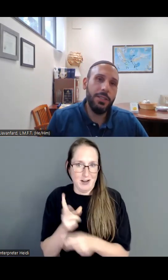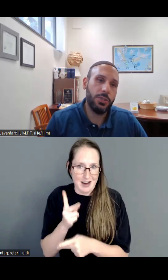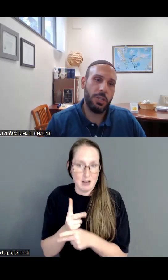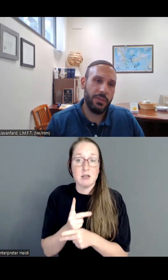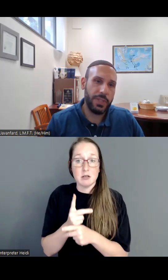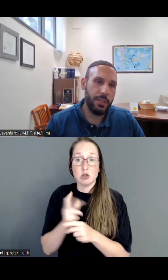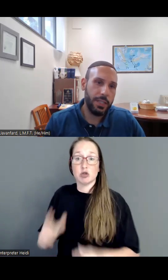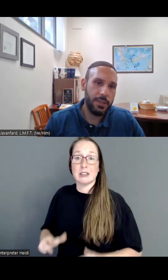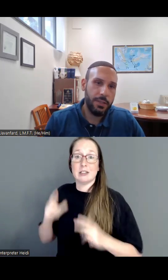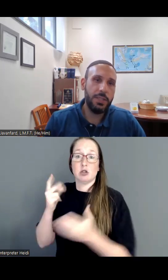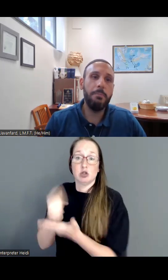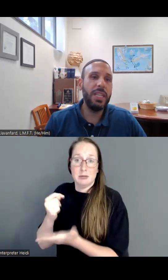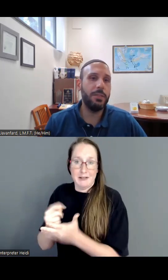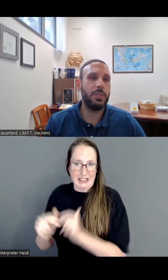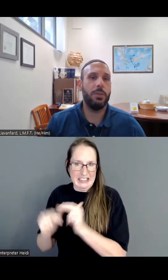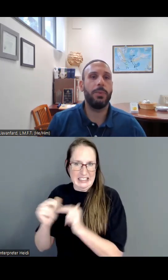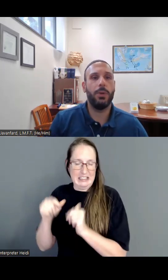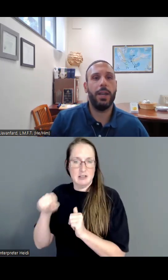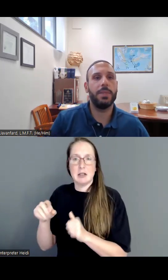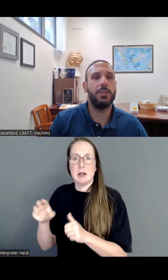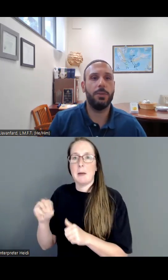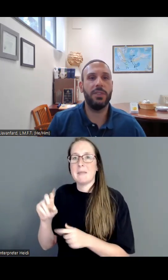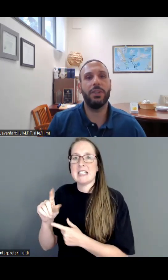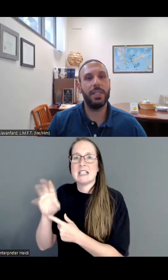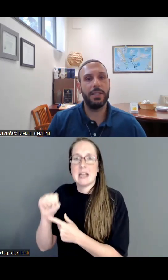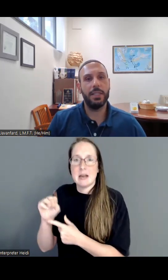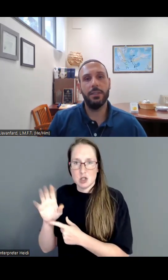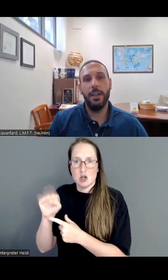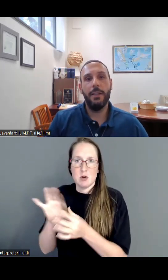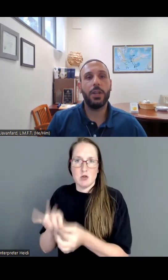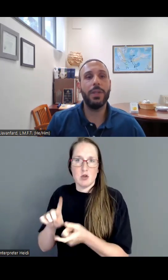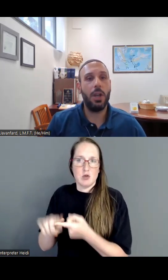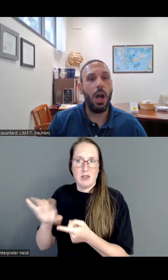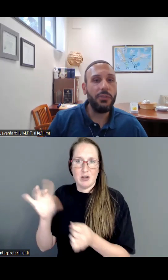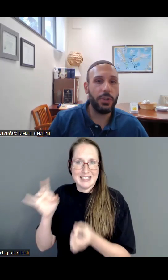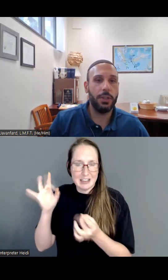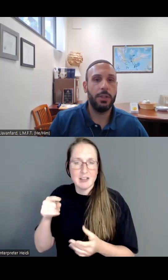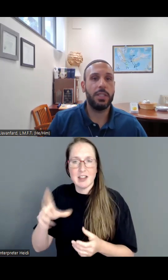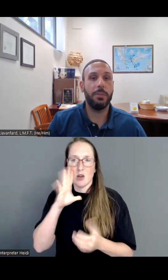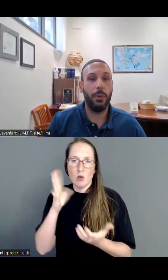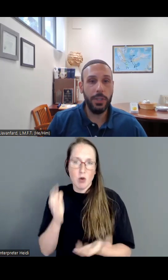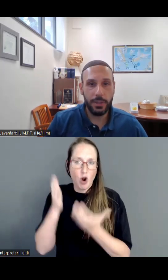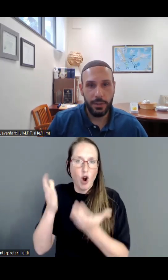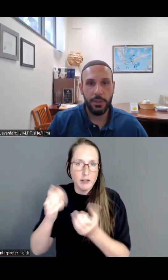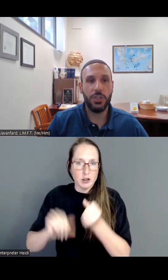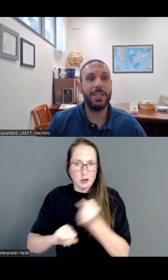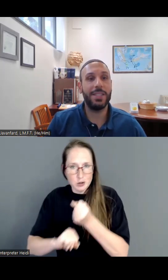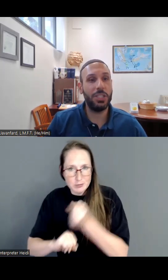are residential treatment facilities. These are medium-term programs in terms of their intensity. They're going to offer